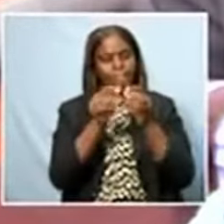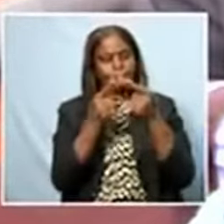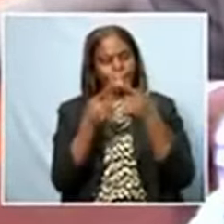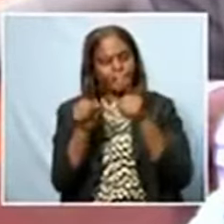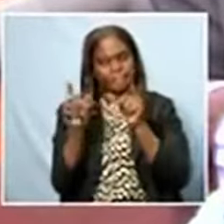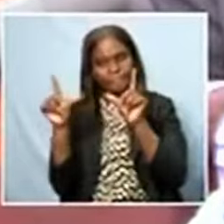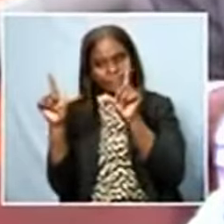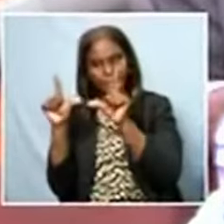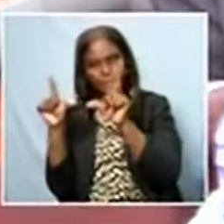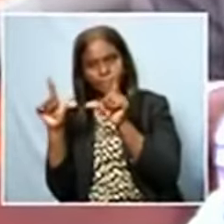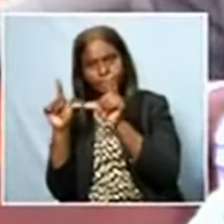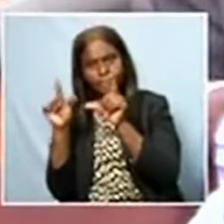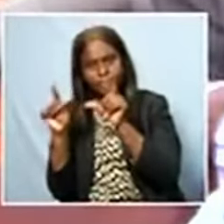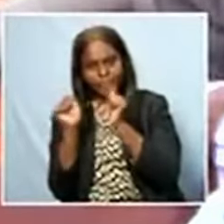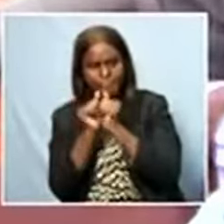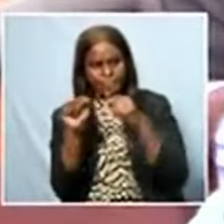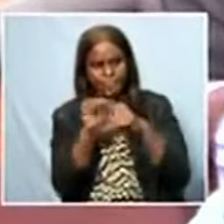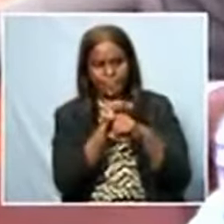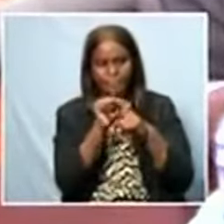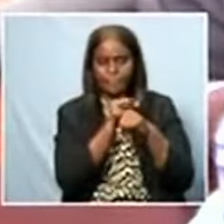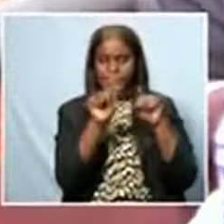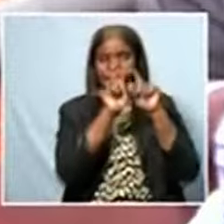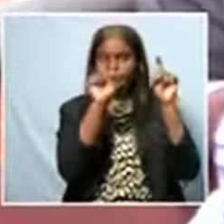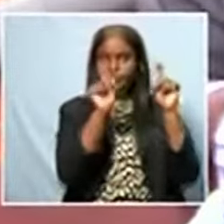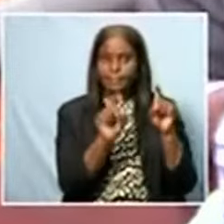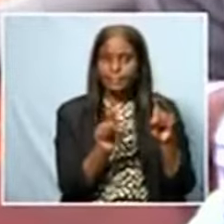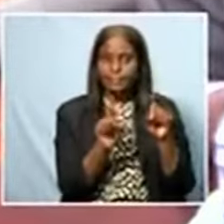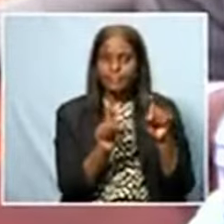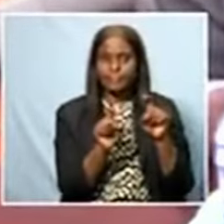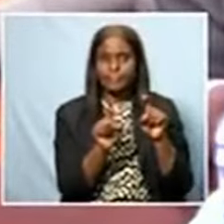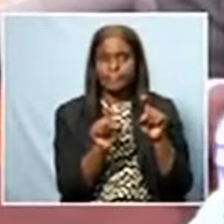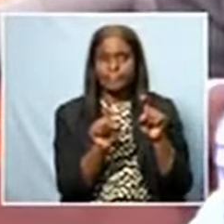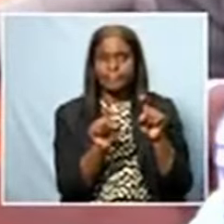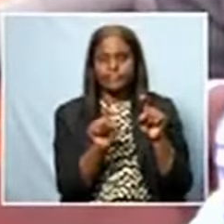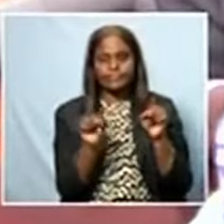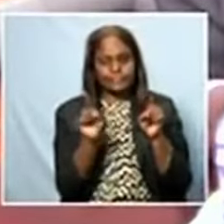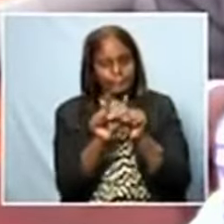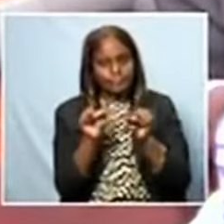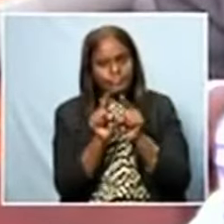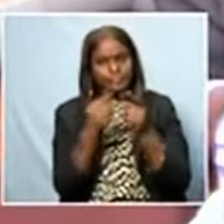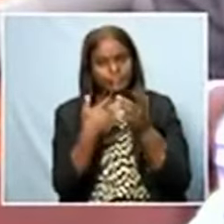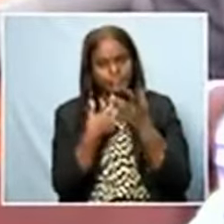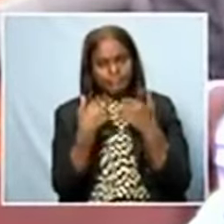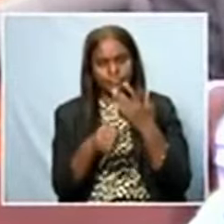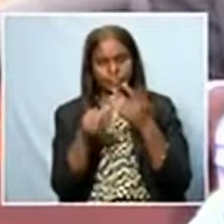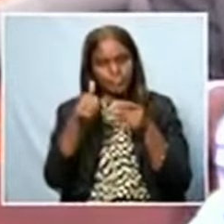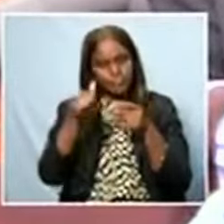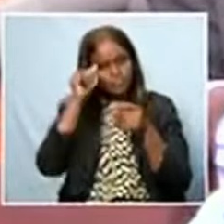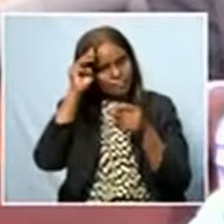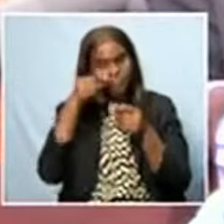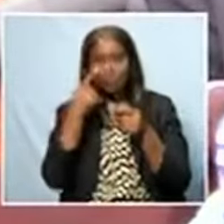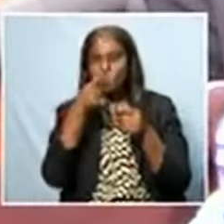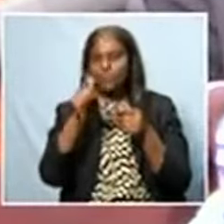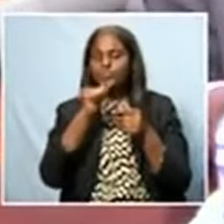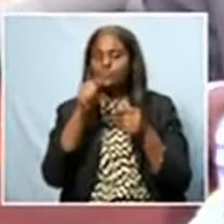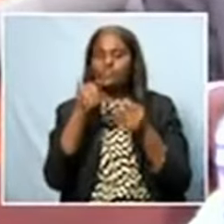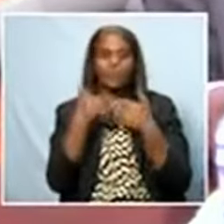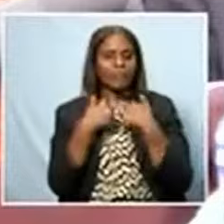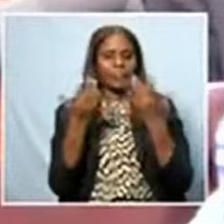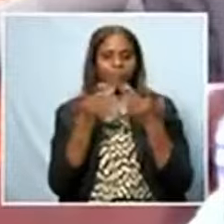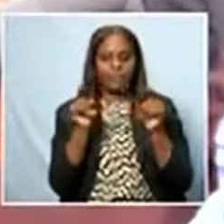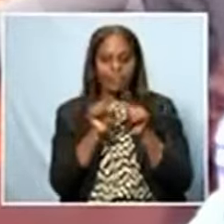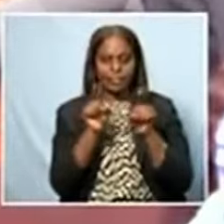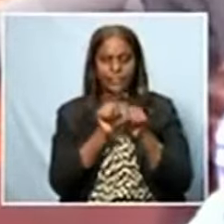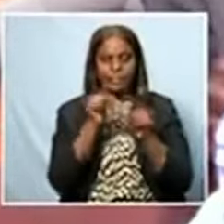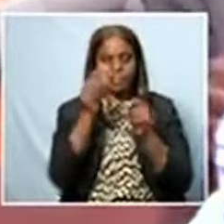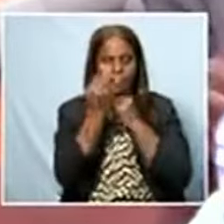between licensing and practicing certificate. However, there are also some ministers who did not comment. These were